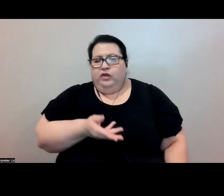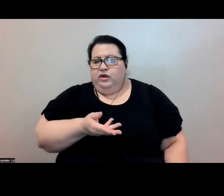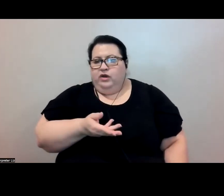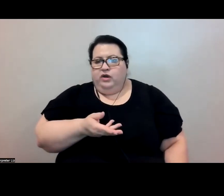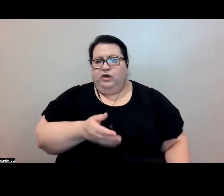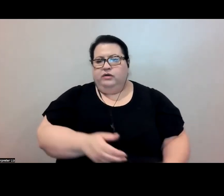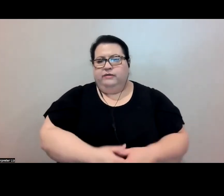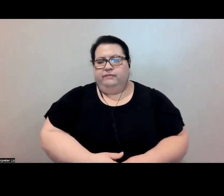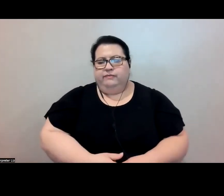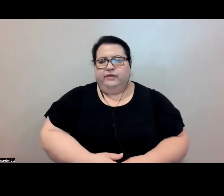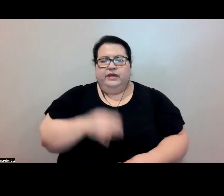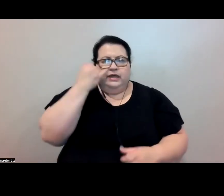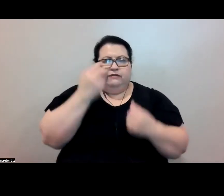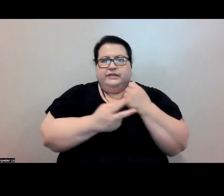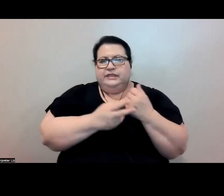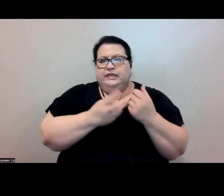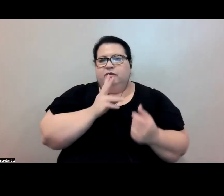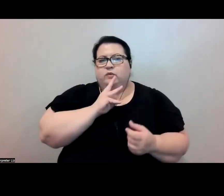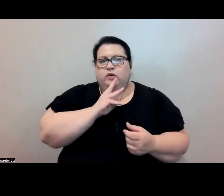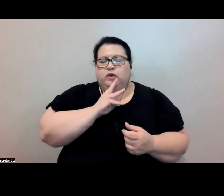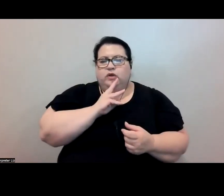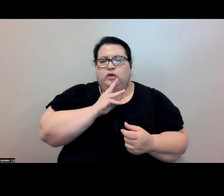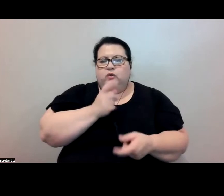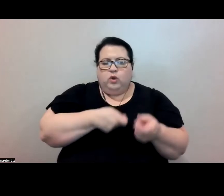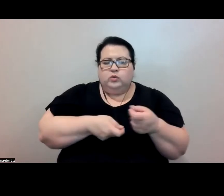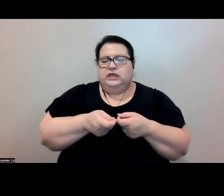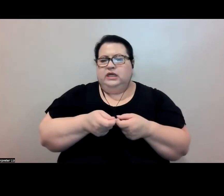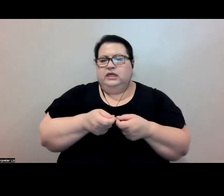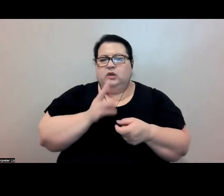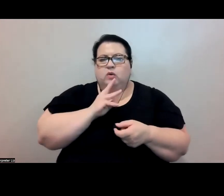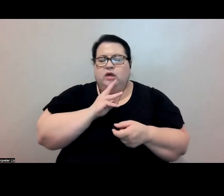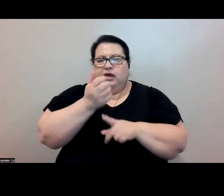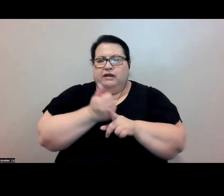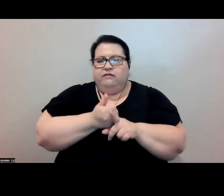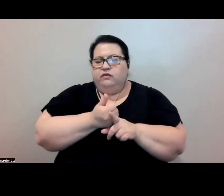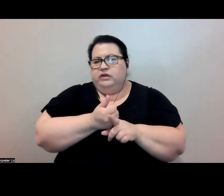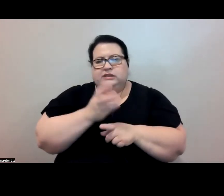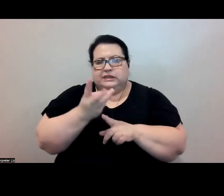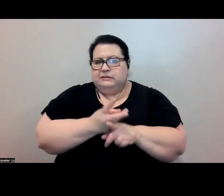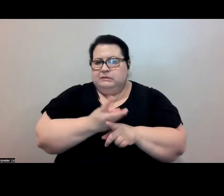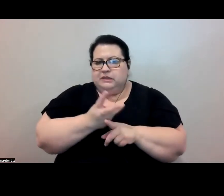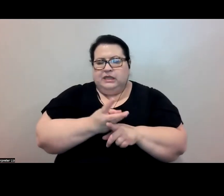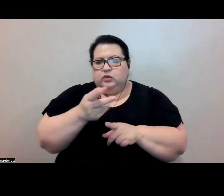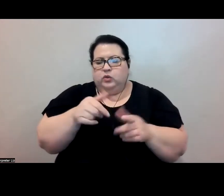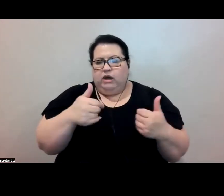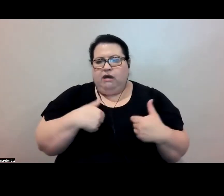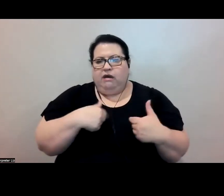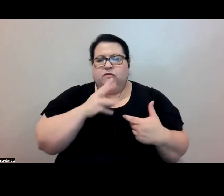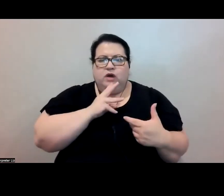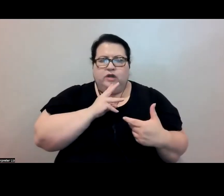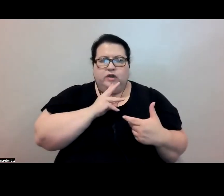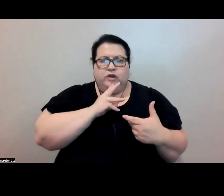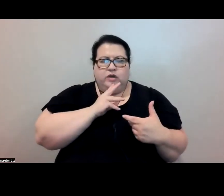there. If you're saving water, rotate it every 6 months so that you have